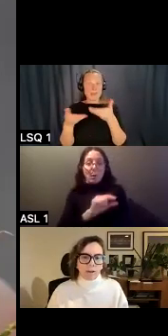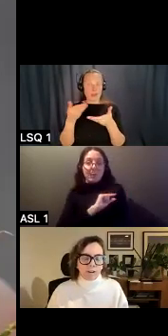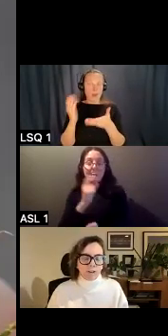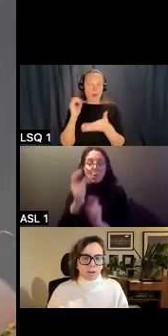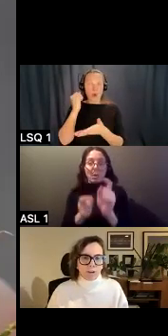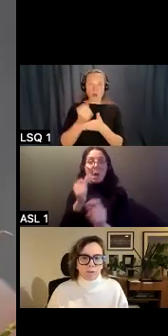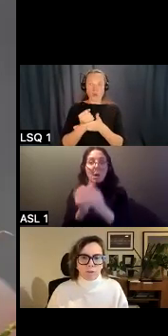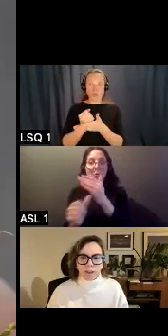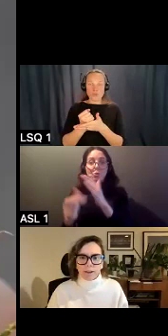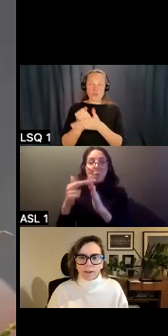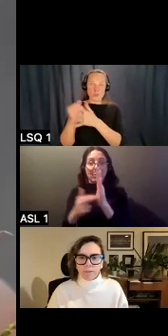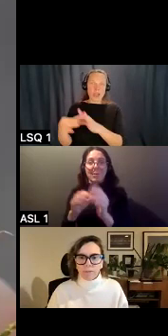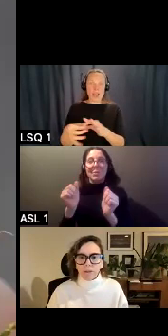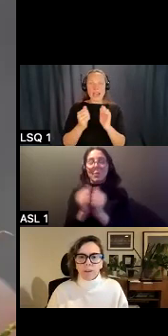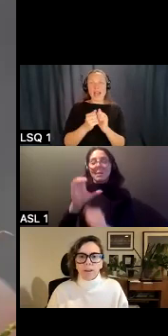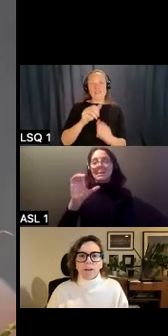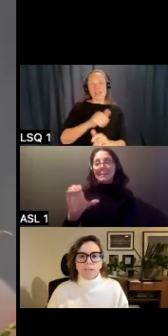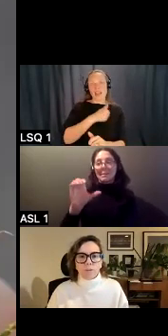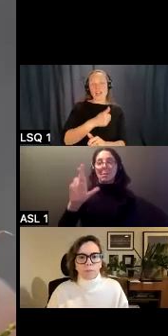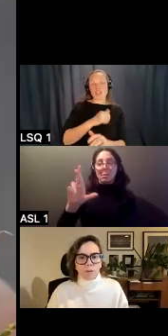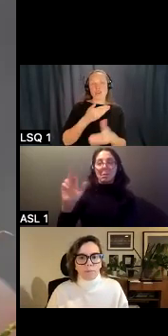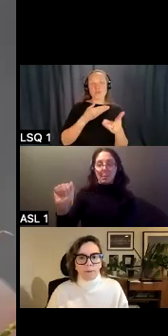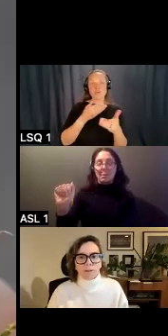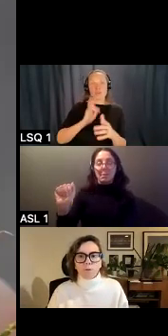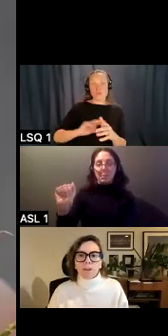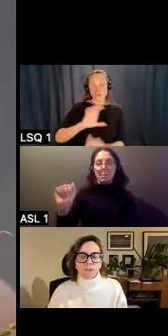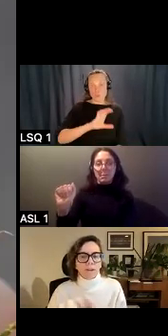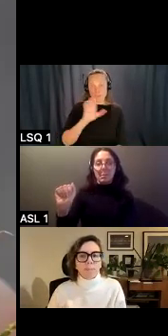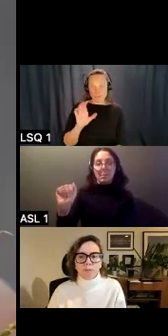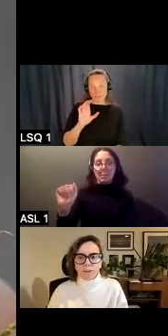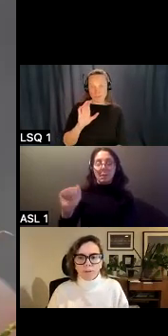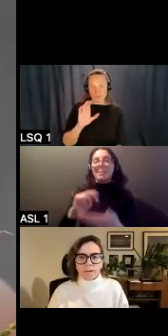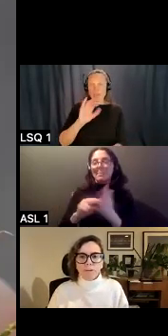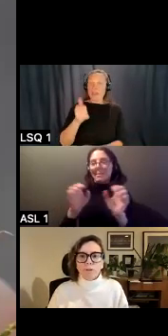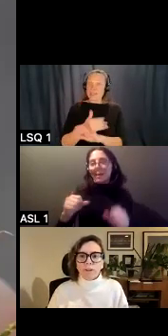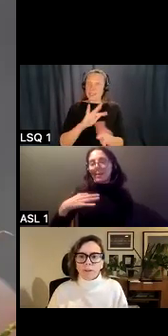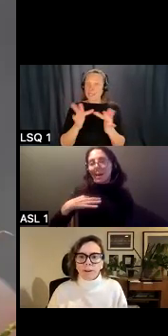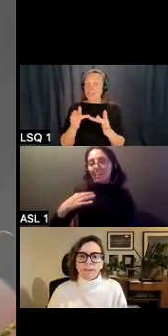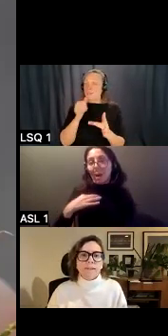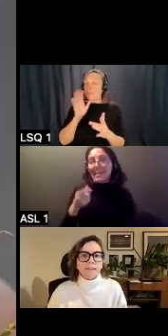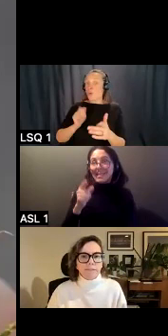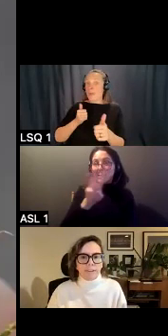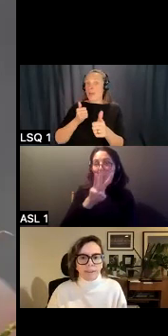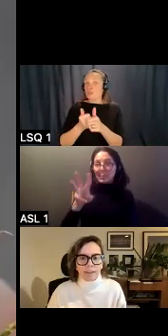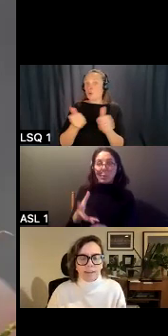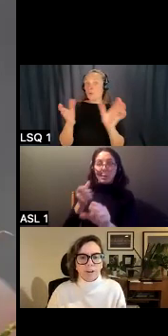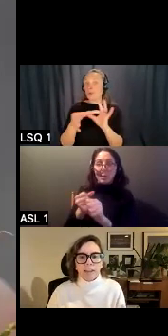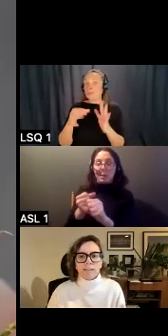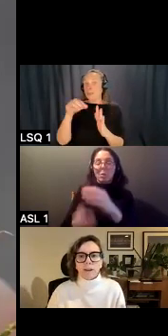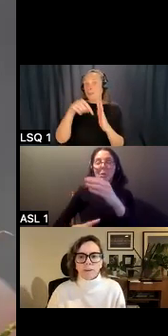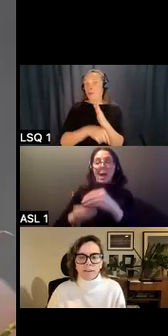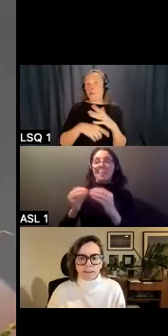the Canada Revenue Agency. The website will be updated and have more information on the expenses,